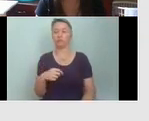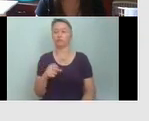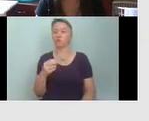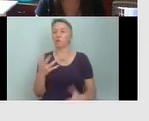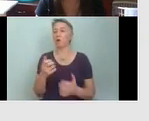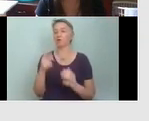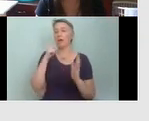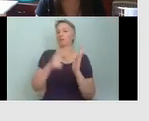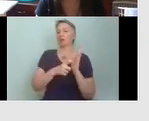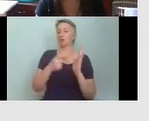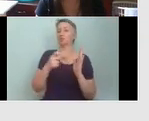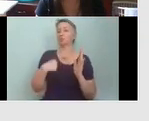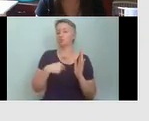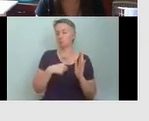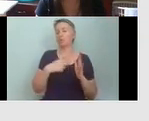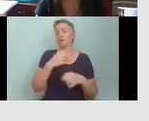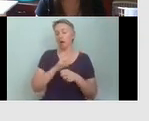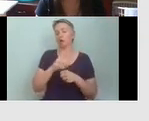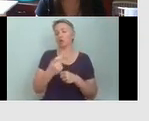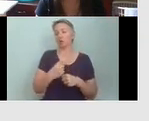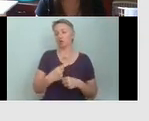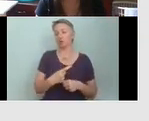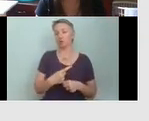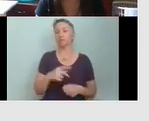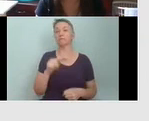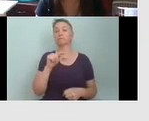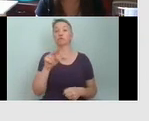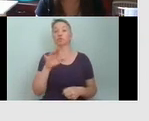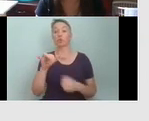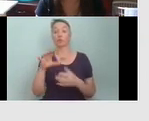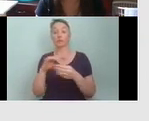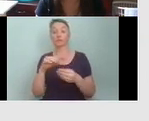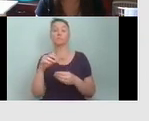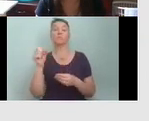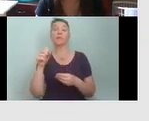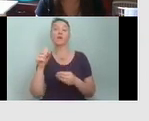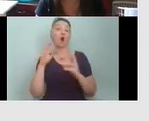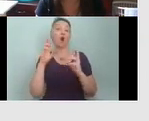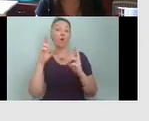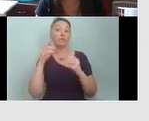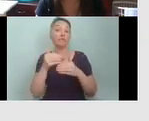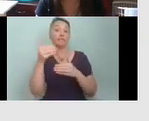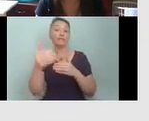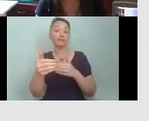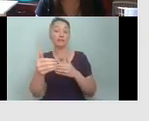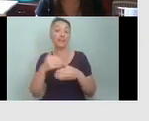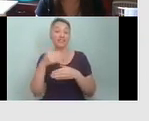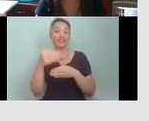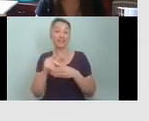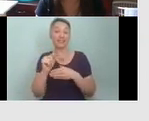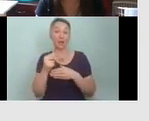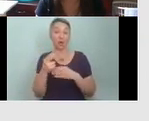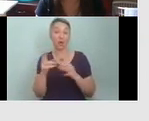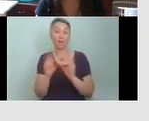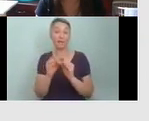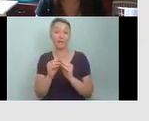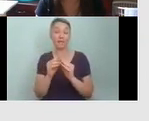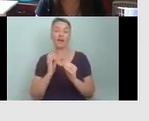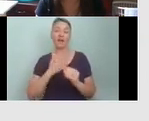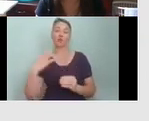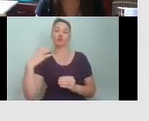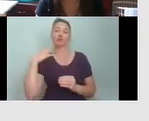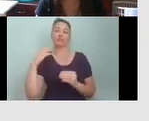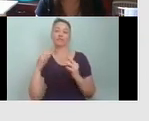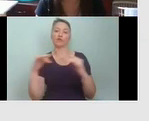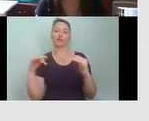going to hopefully have our chief diversity officer join us for the next town hall and